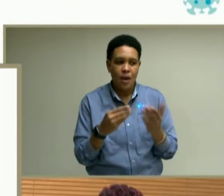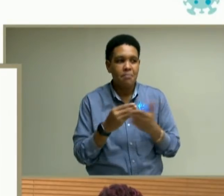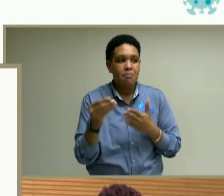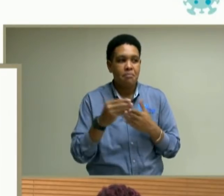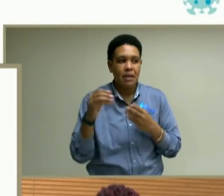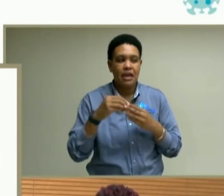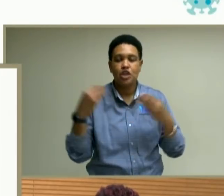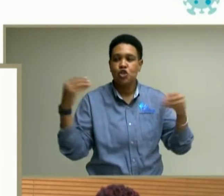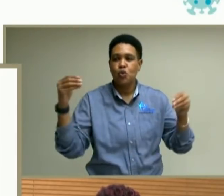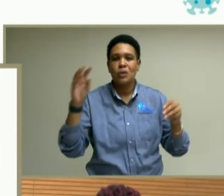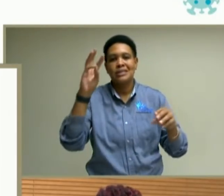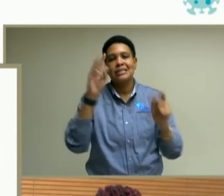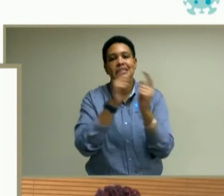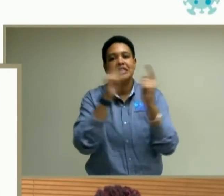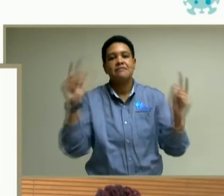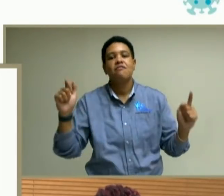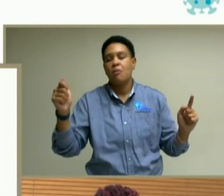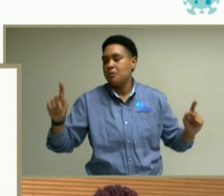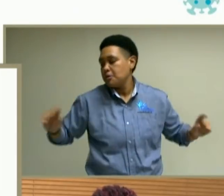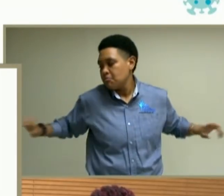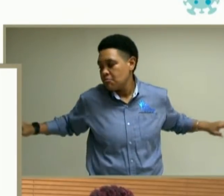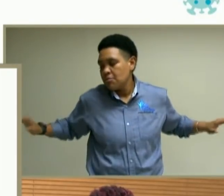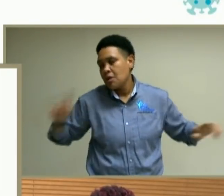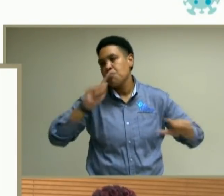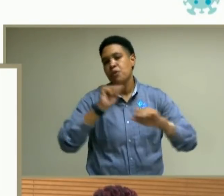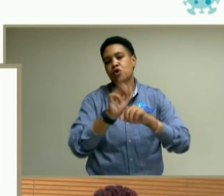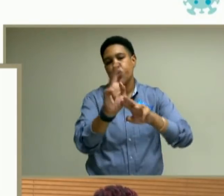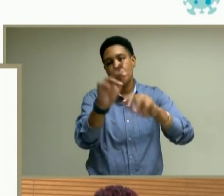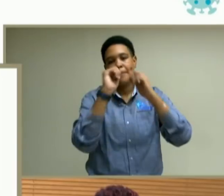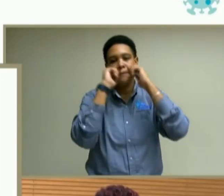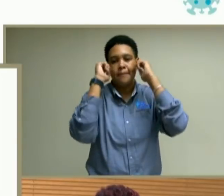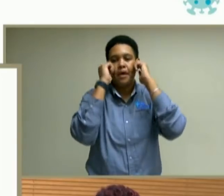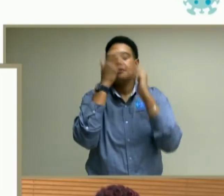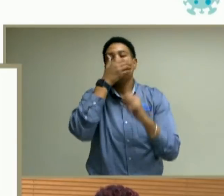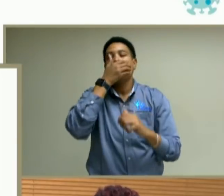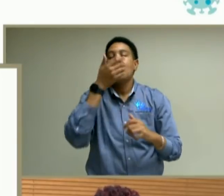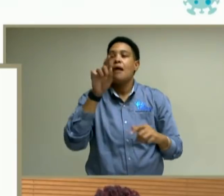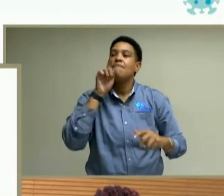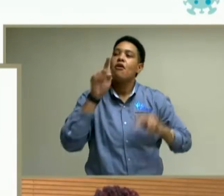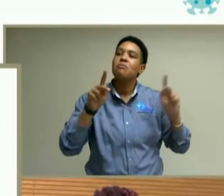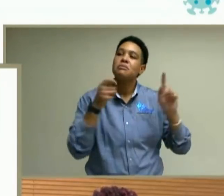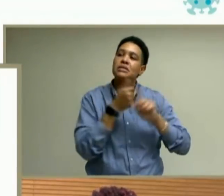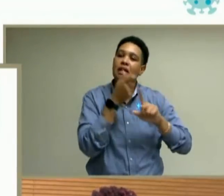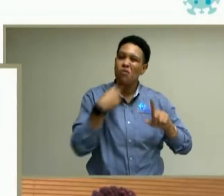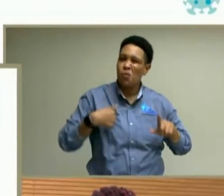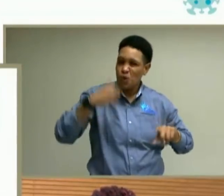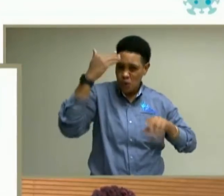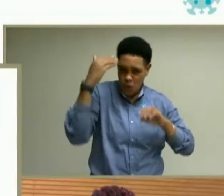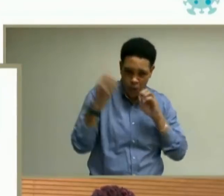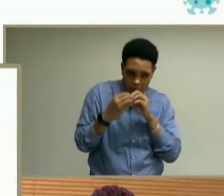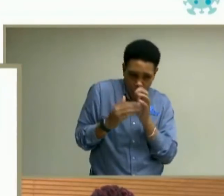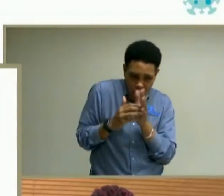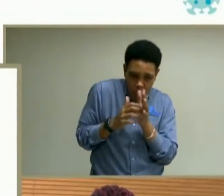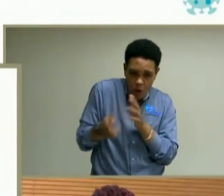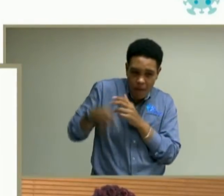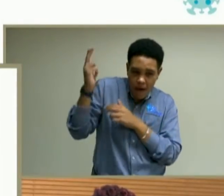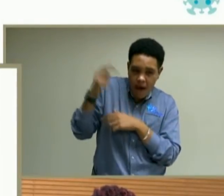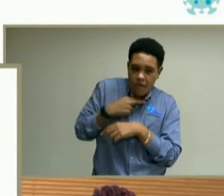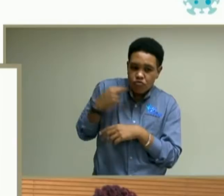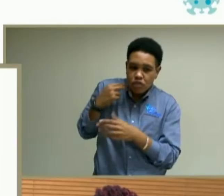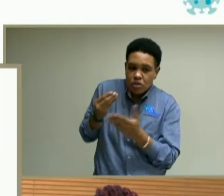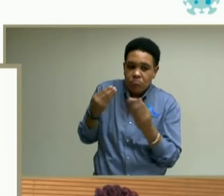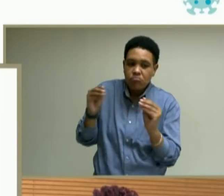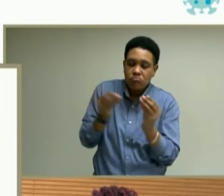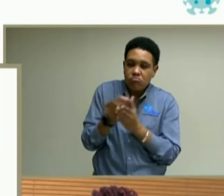stay 6 feet apart from others and make sure you're wearing your mask. For persons who we know are more vulnerable and at high risk, shop